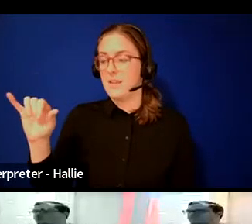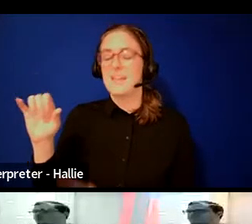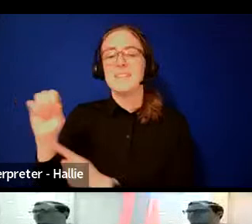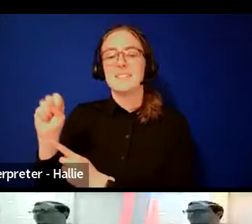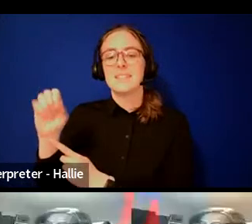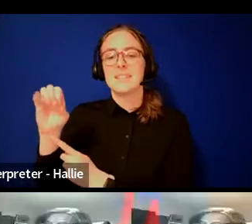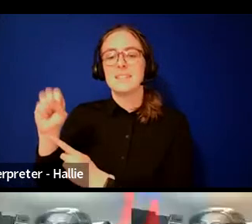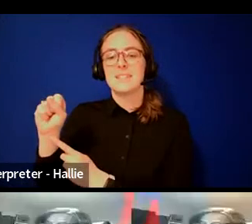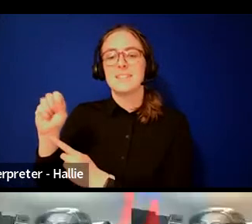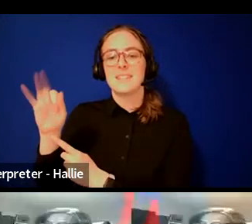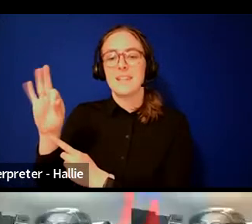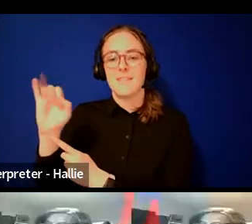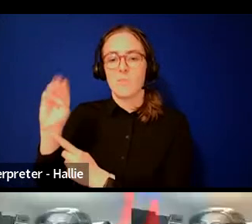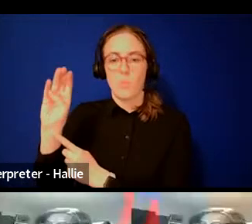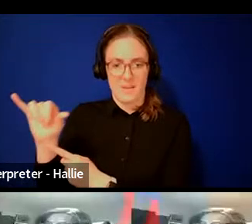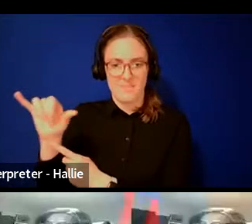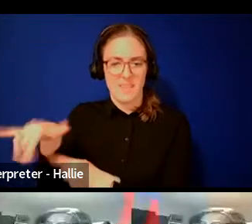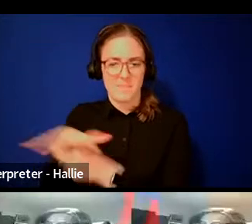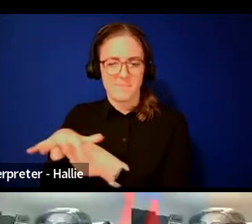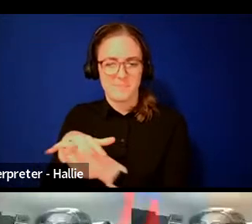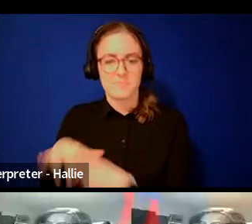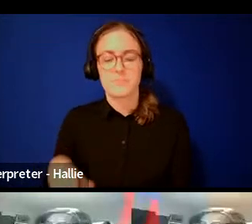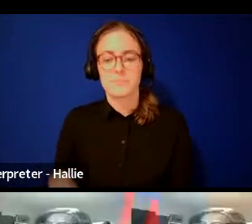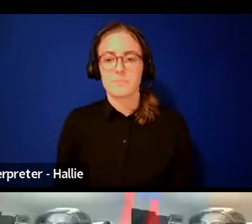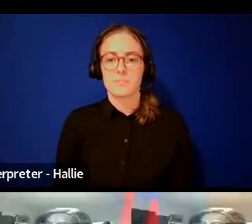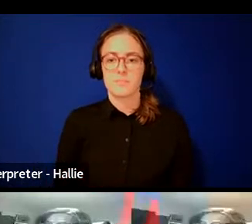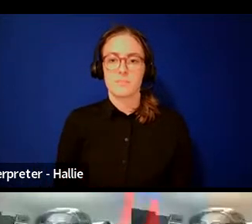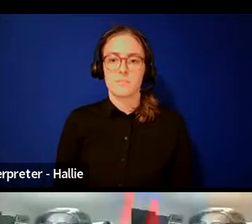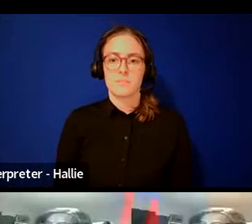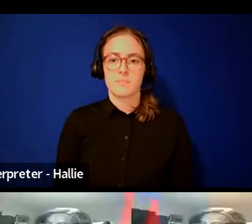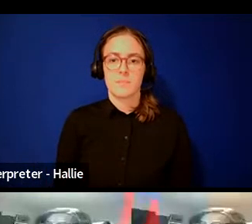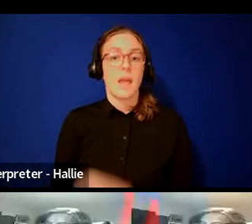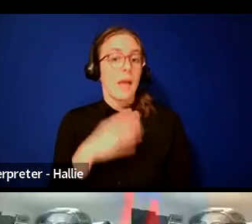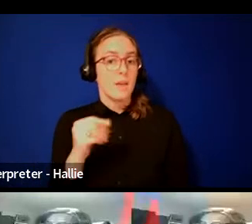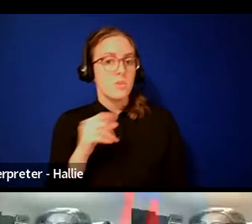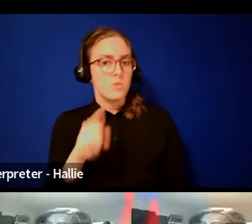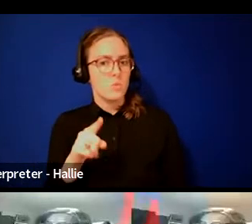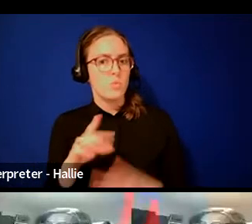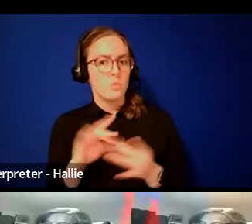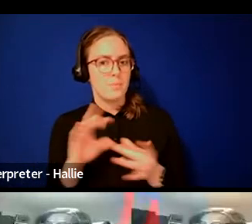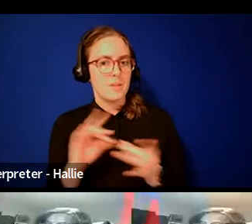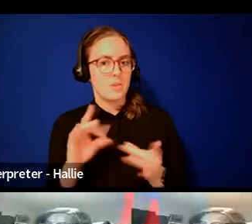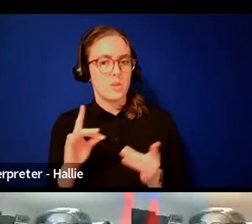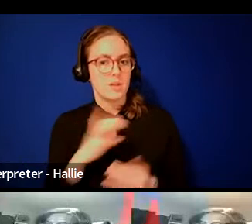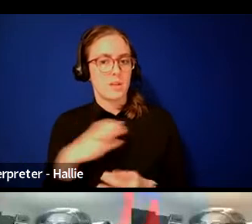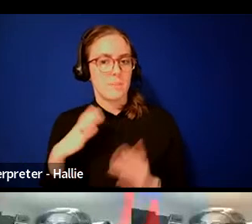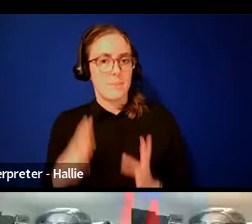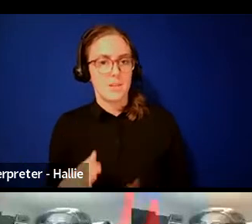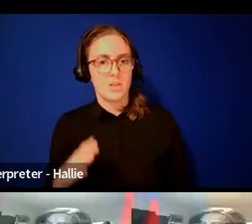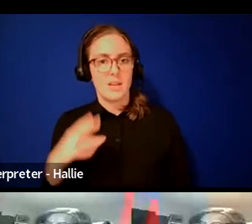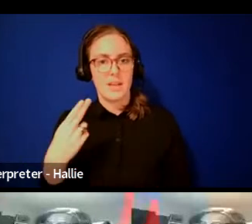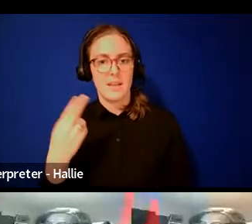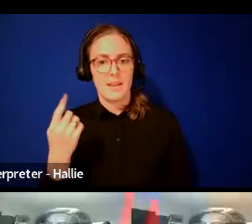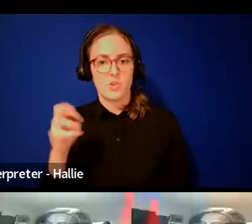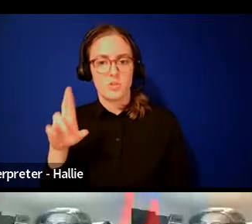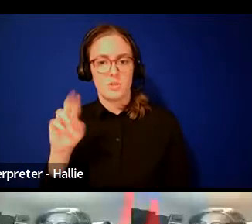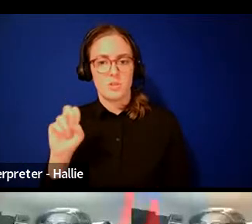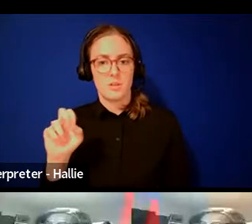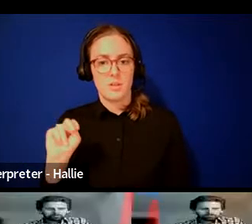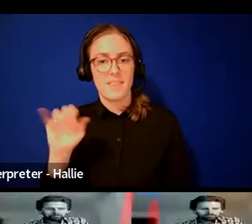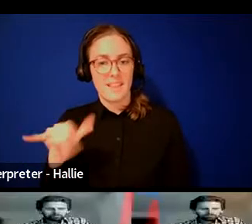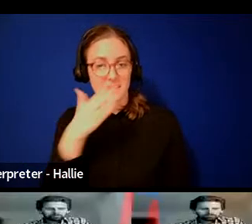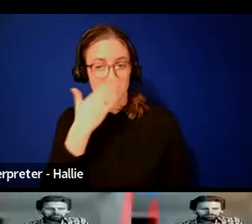And you mentioned, Commissioner Henderson, that the smell was always here in Ivy City. Can you